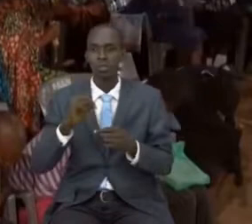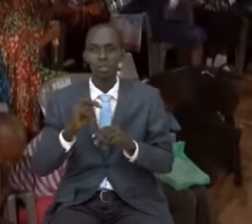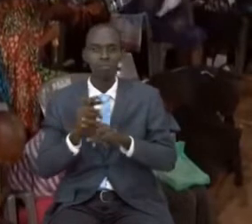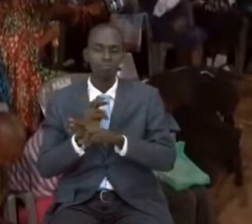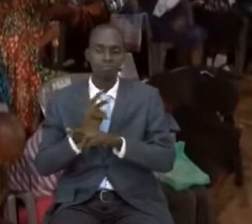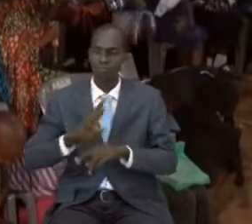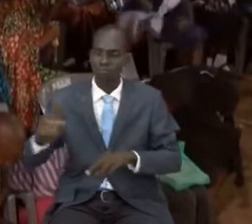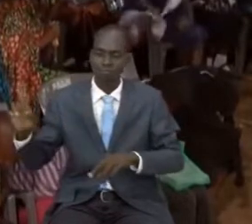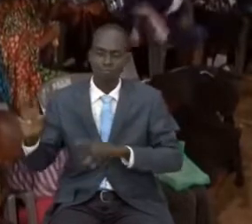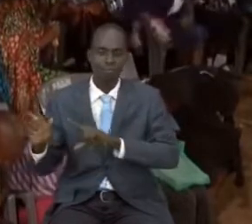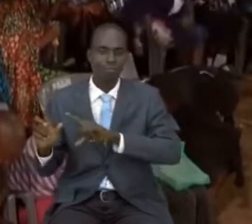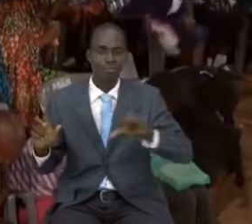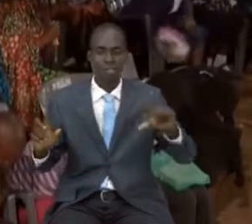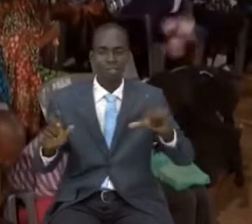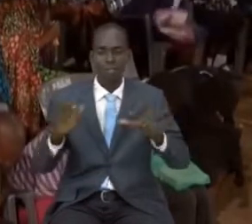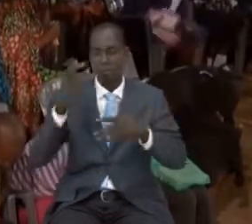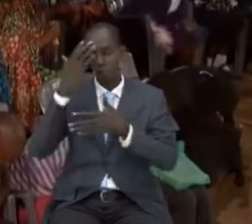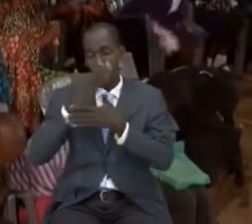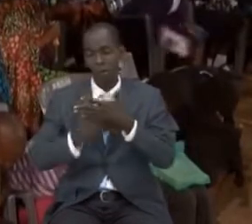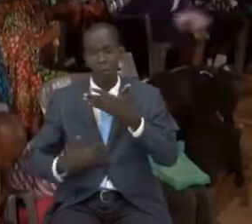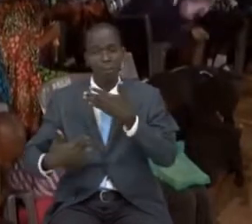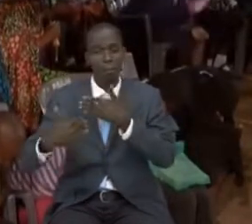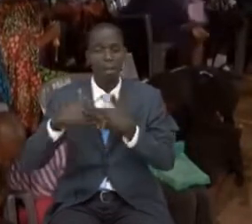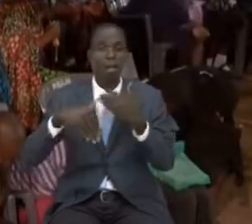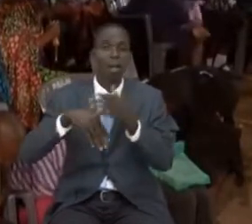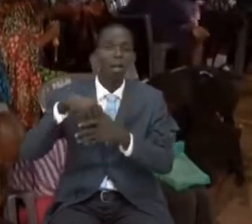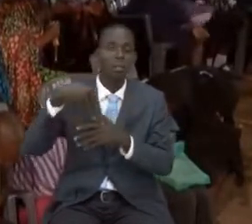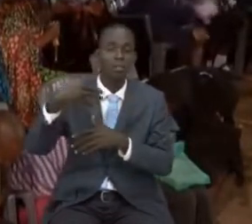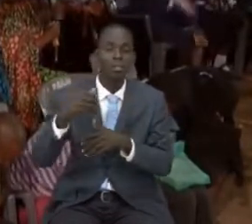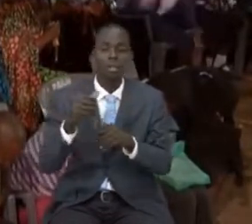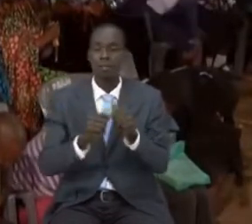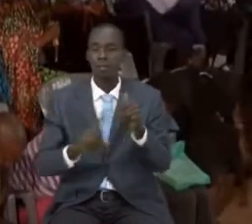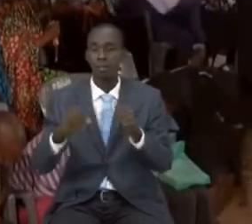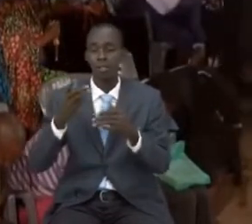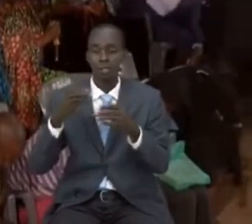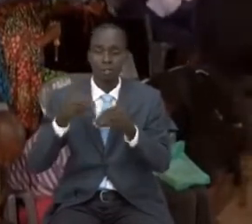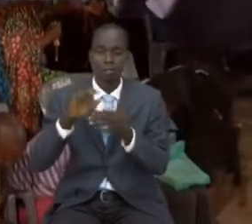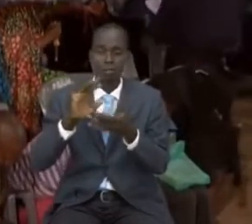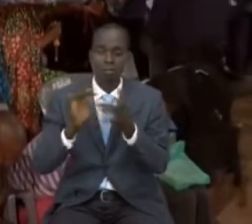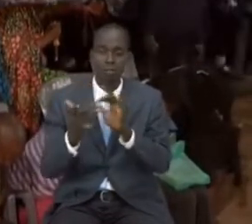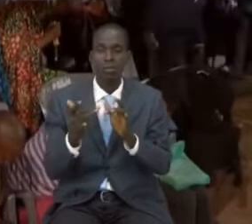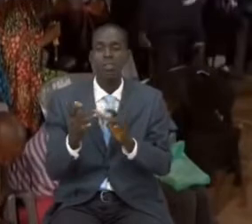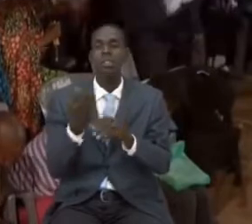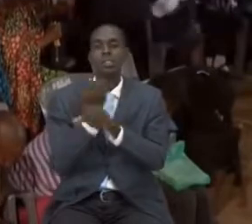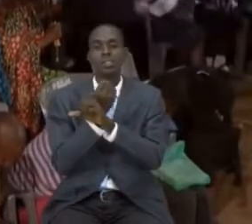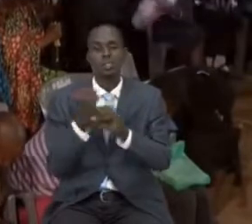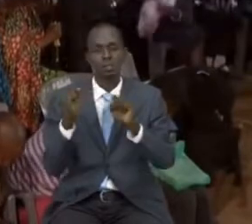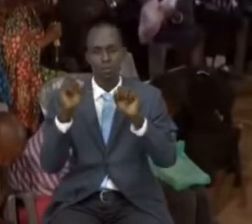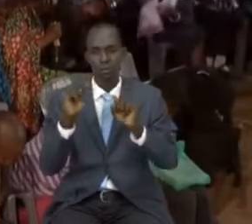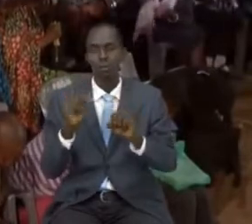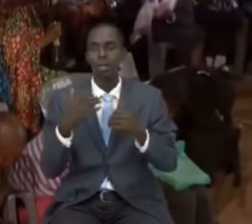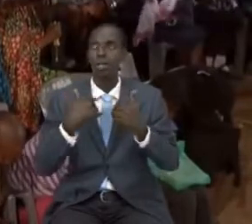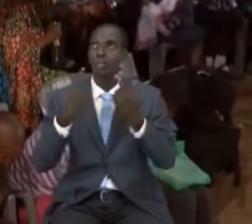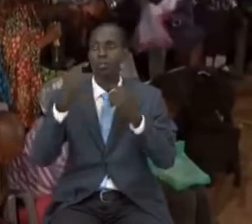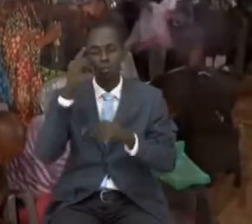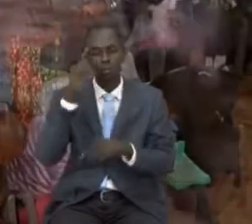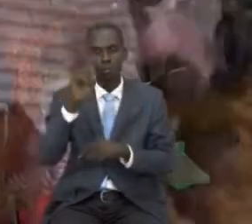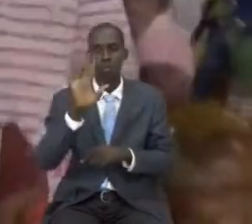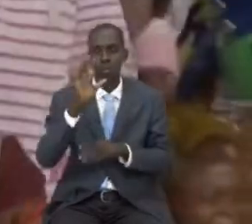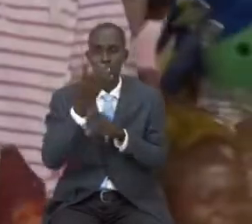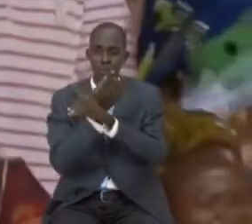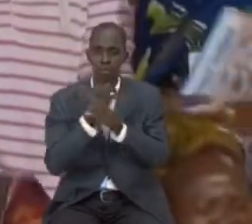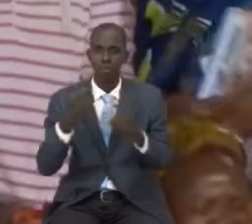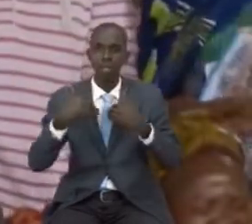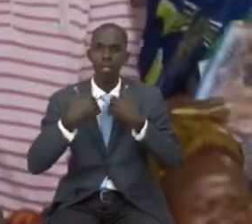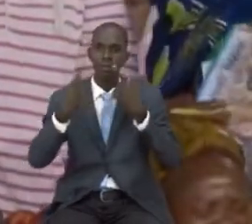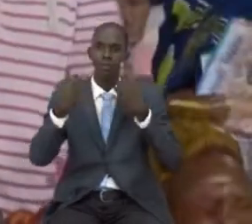the back, or outside this place, raise up that hand. Salvation has come. Your deliverance has